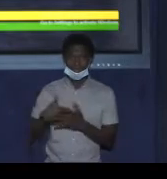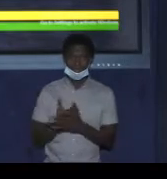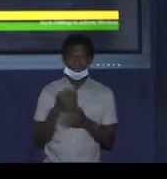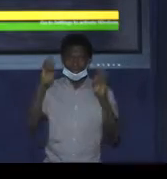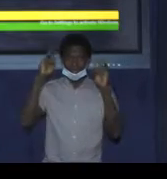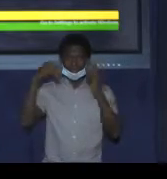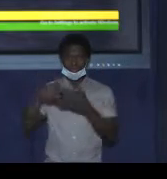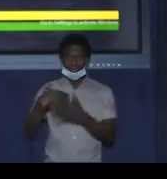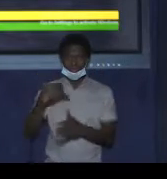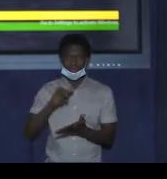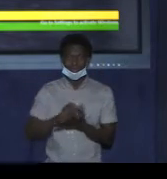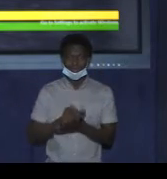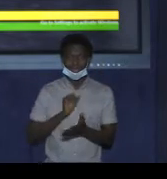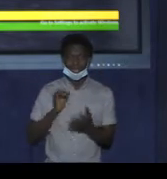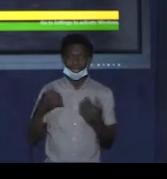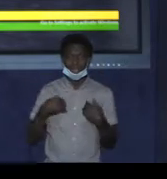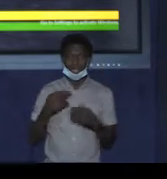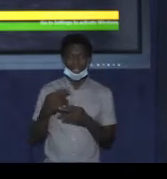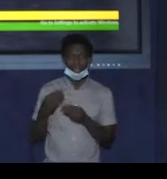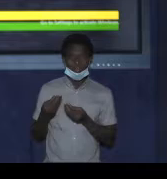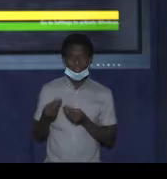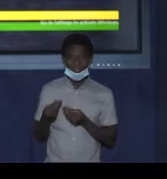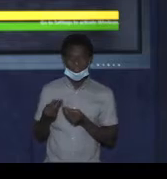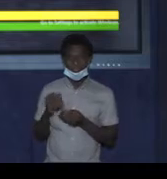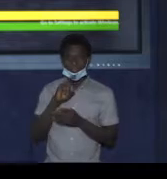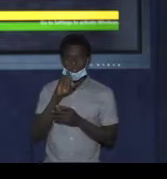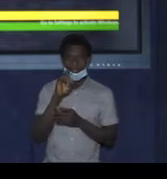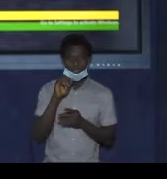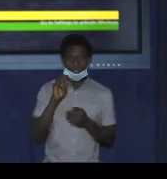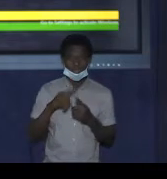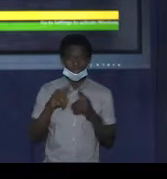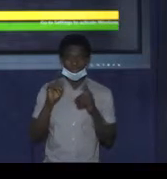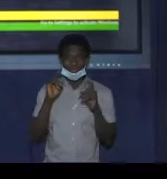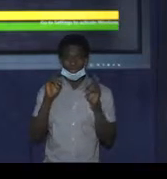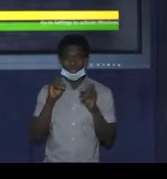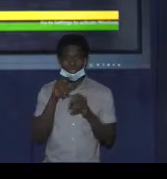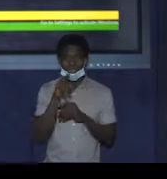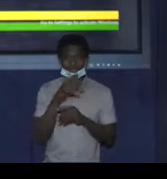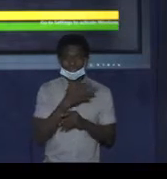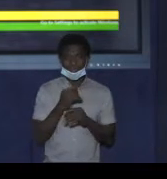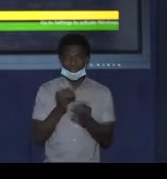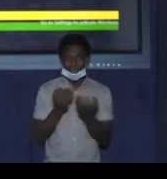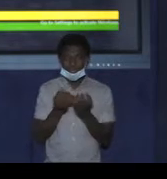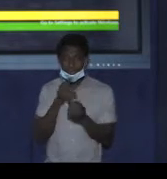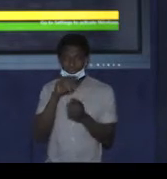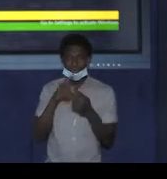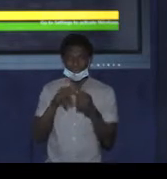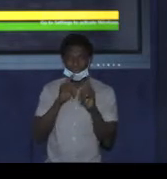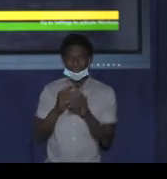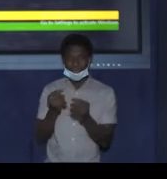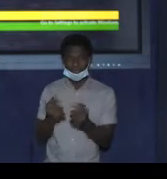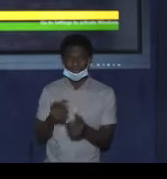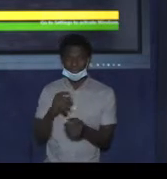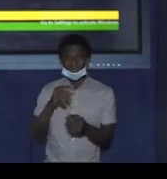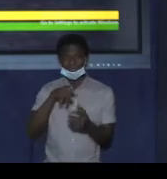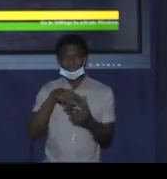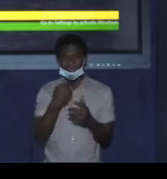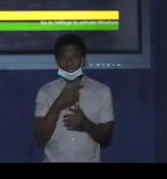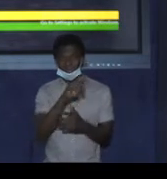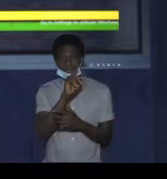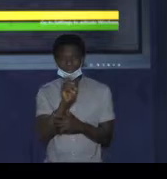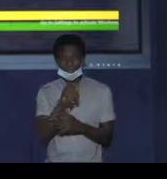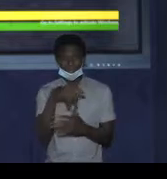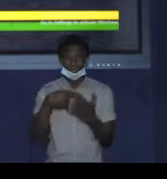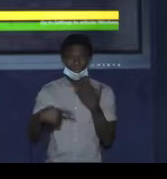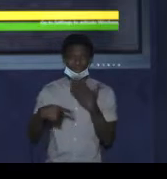topic. Before that, I have a few questions to test you, and I want you to answer immediately. The first